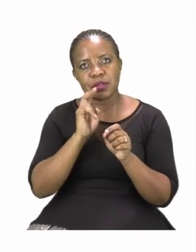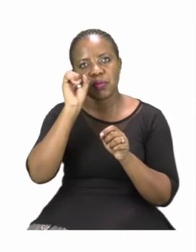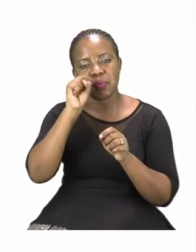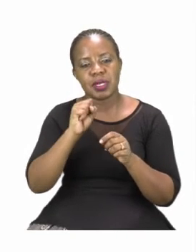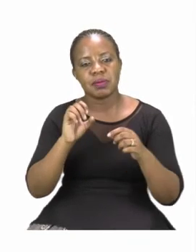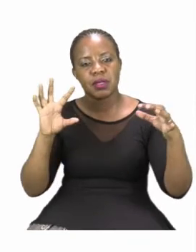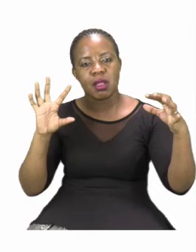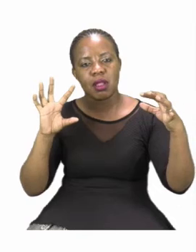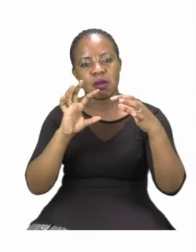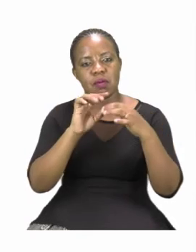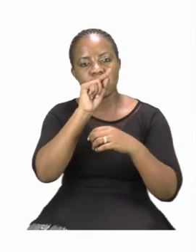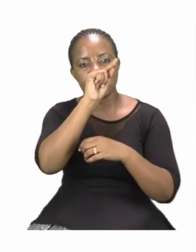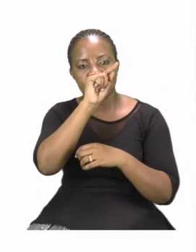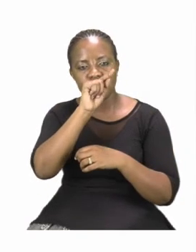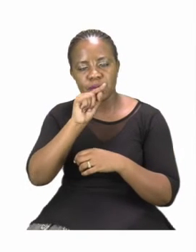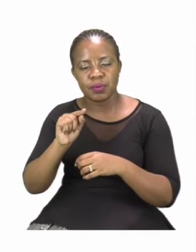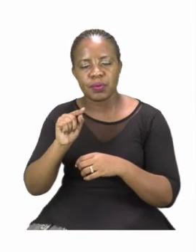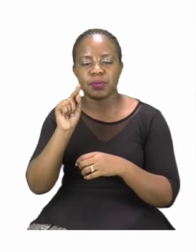The nose, there it is.